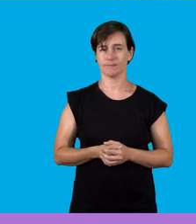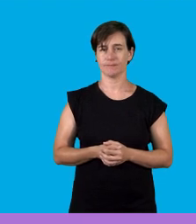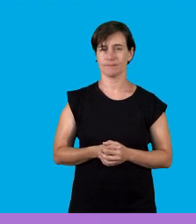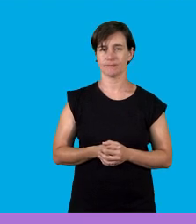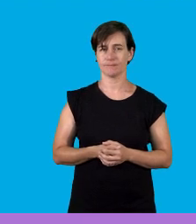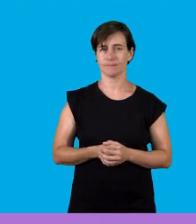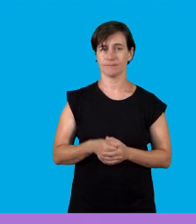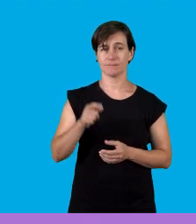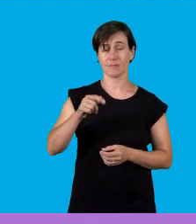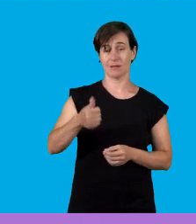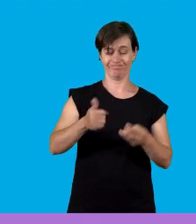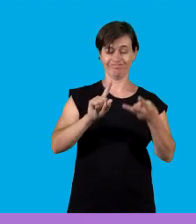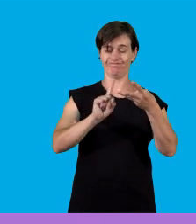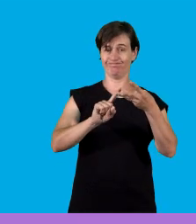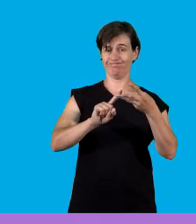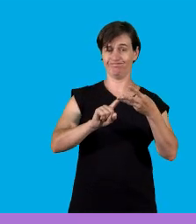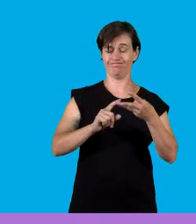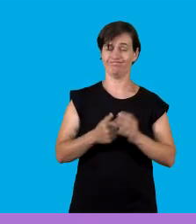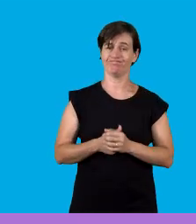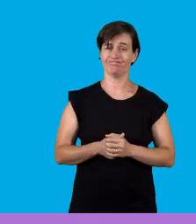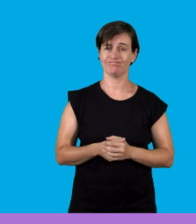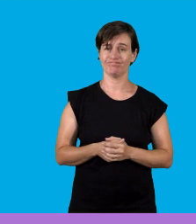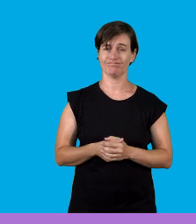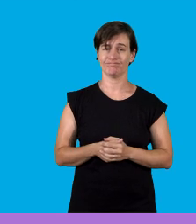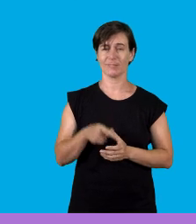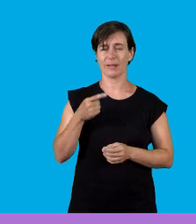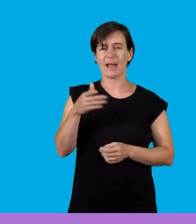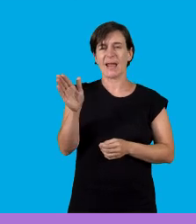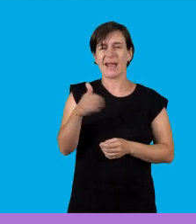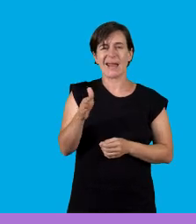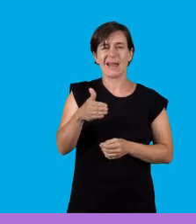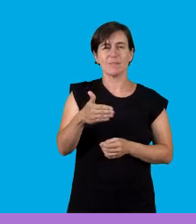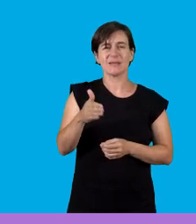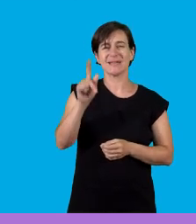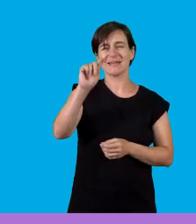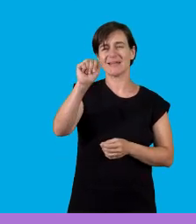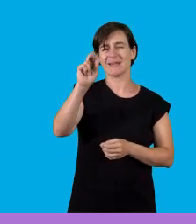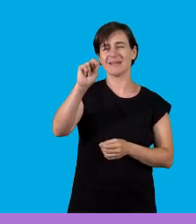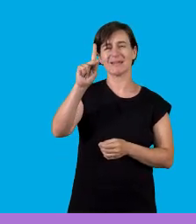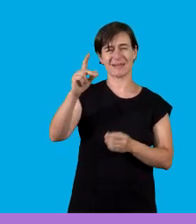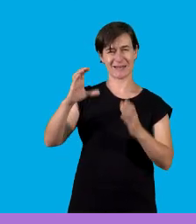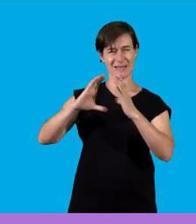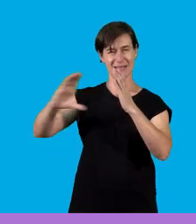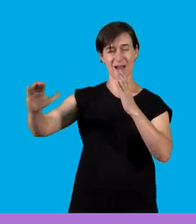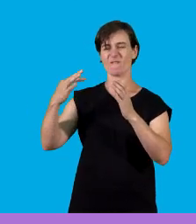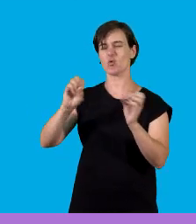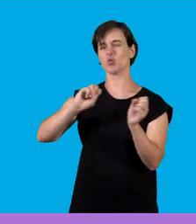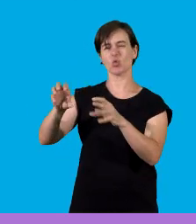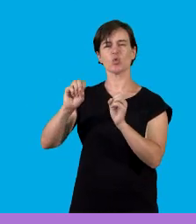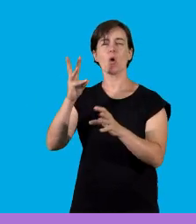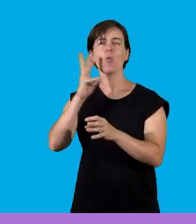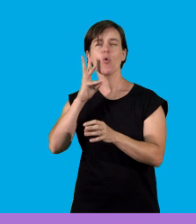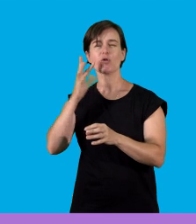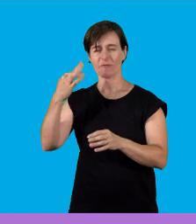question. So in our next question, we are saying question number 3. An empty tank for storing water from